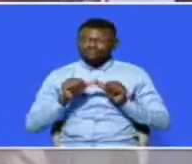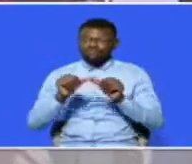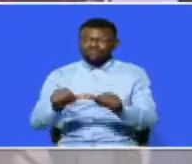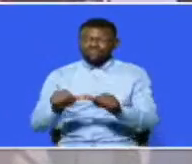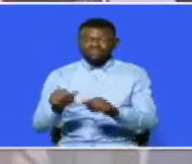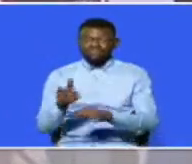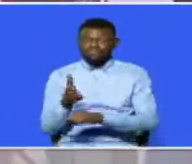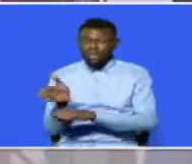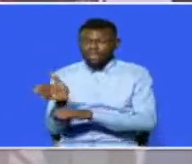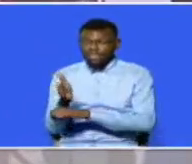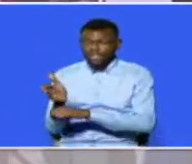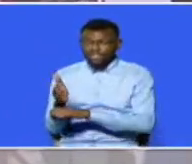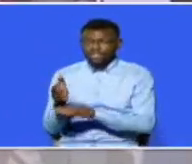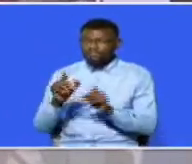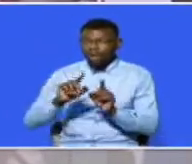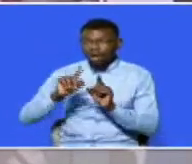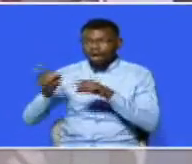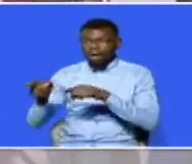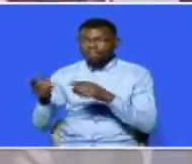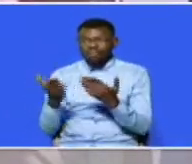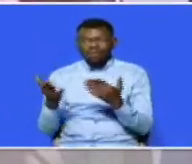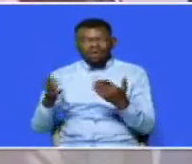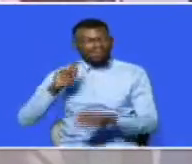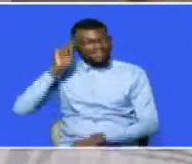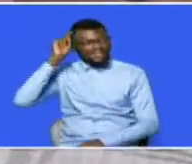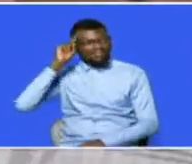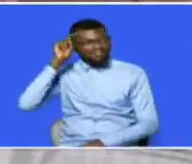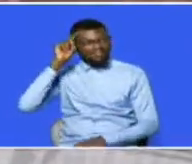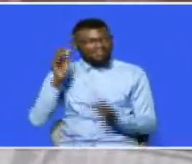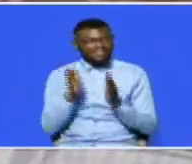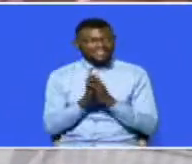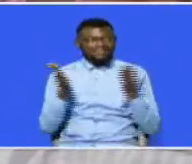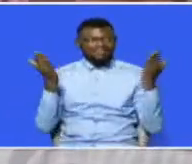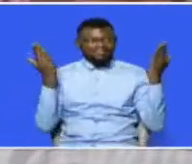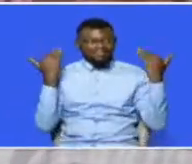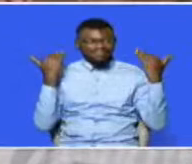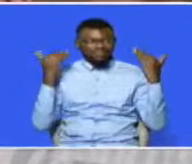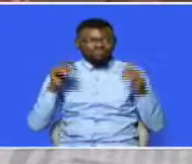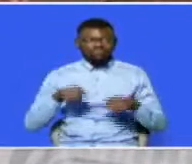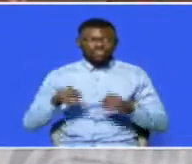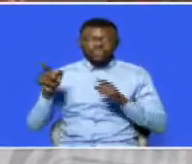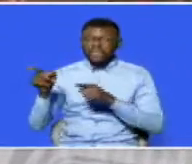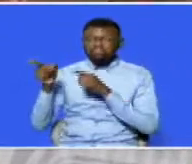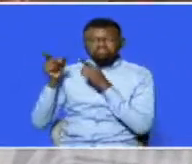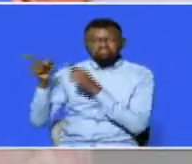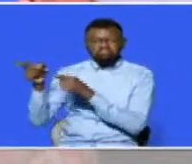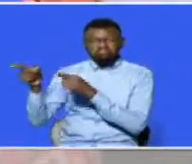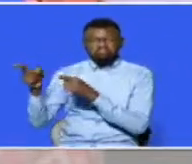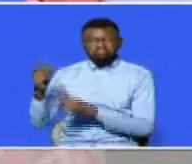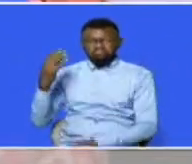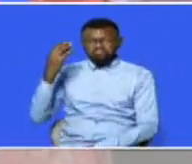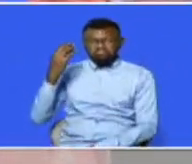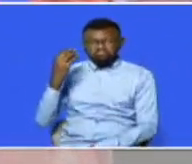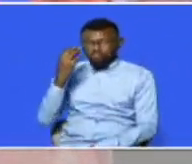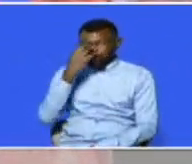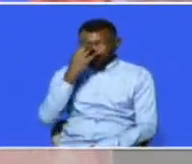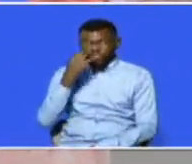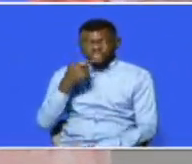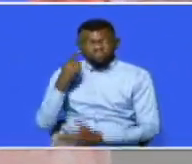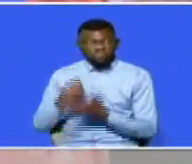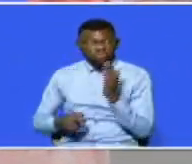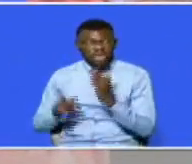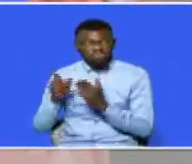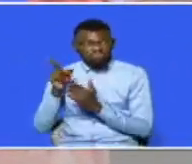Thursday, and she camped in Tharaka Nithi and Meru counties, where she took a swipe at DP William Ruto, accusing him